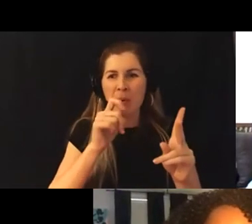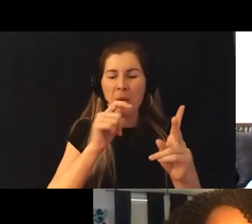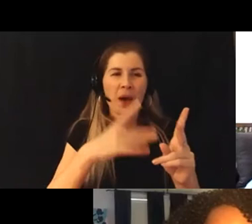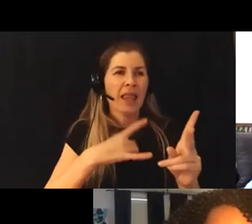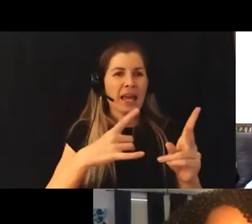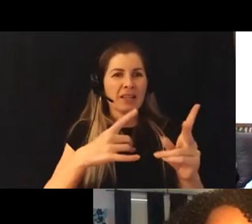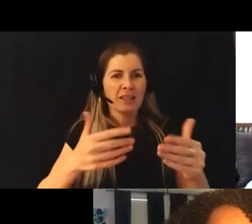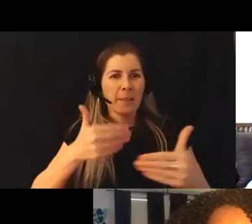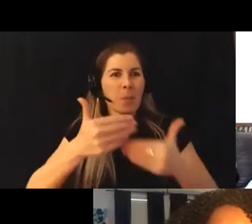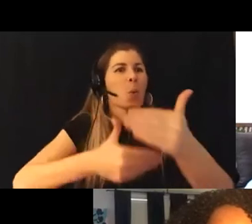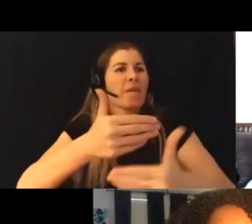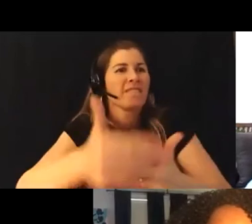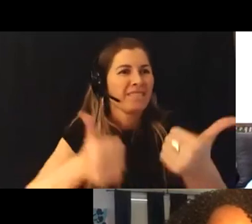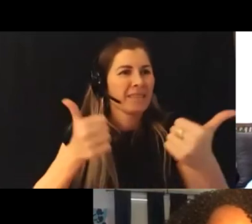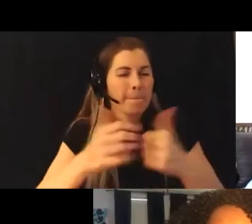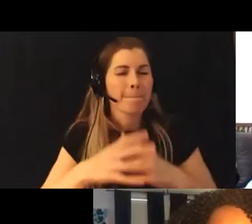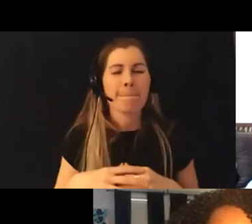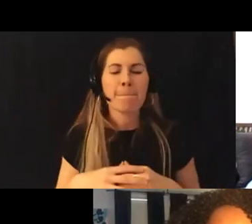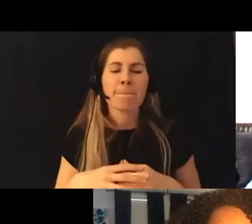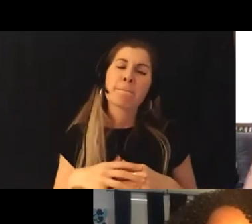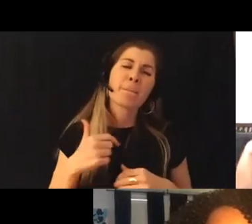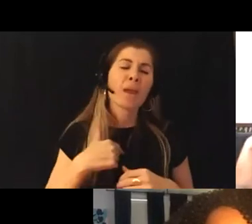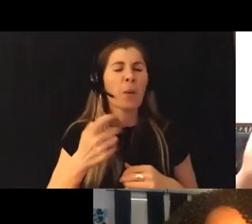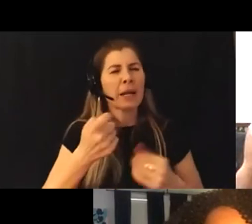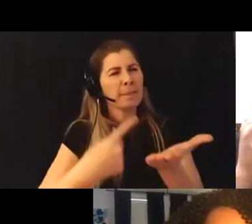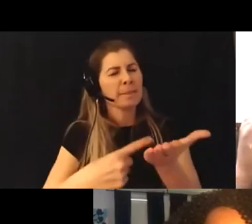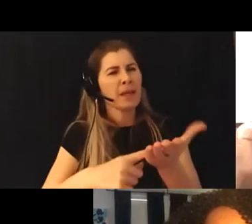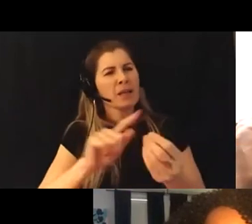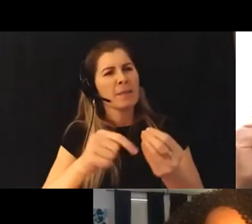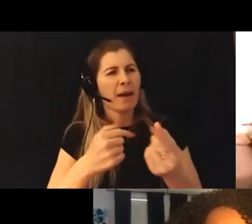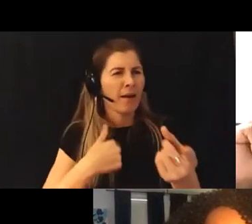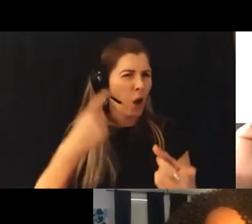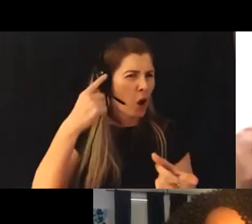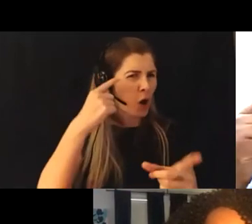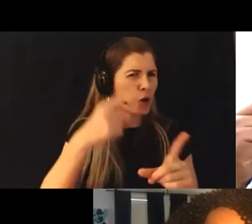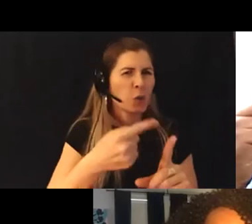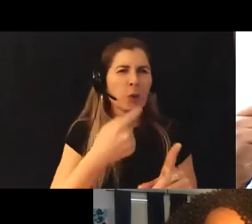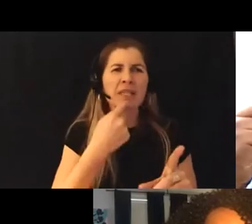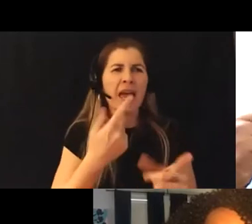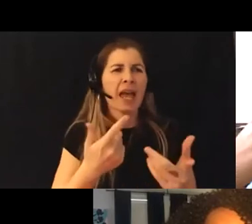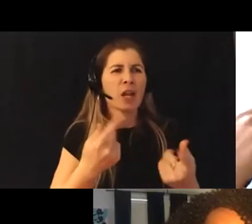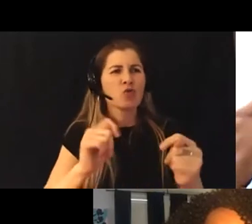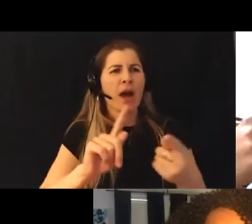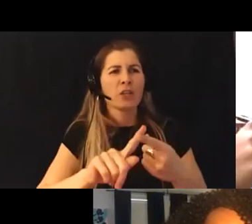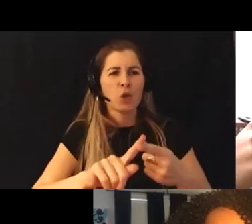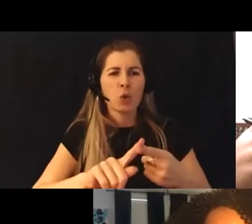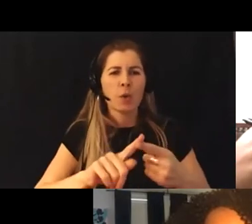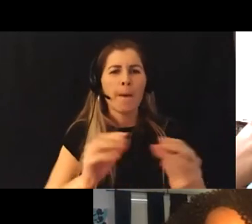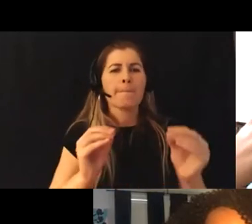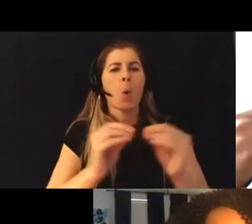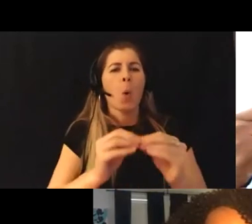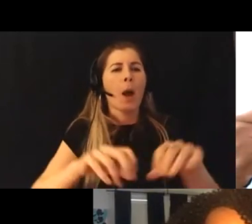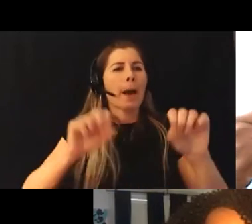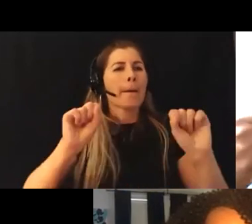those. I want to talk a little bit about the conversation. I heard the word capacity and building capacity. So we talked a lot about